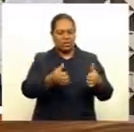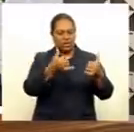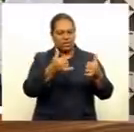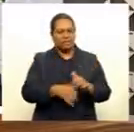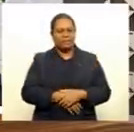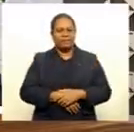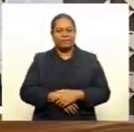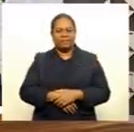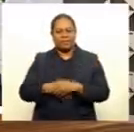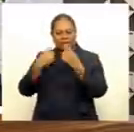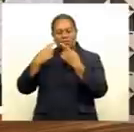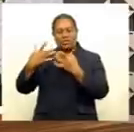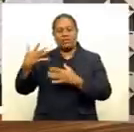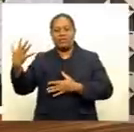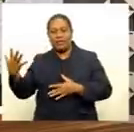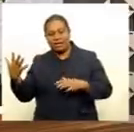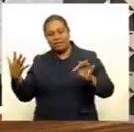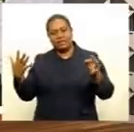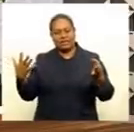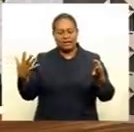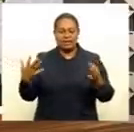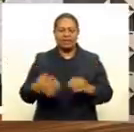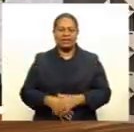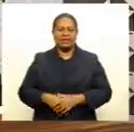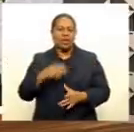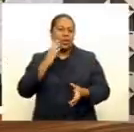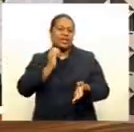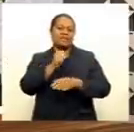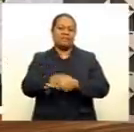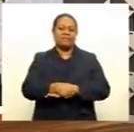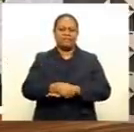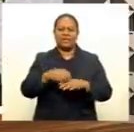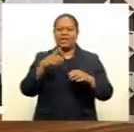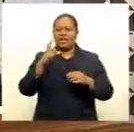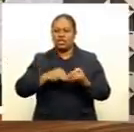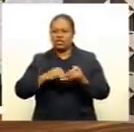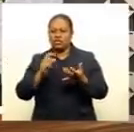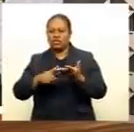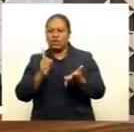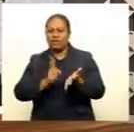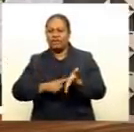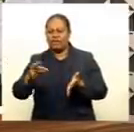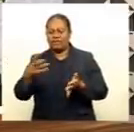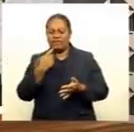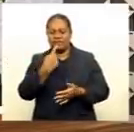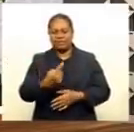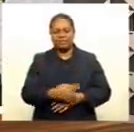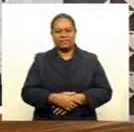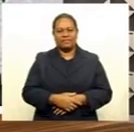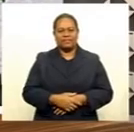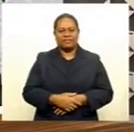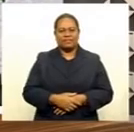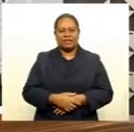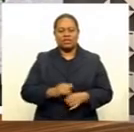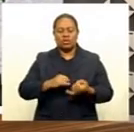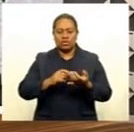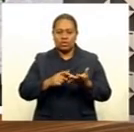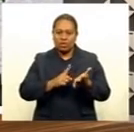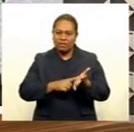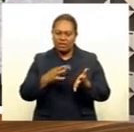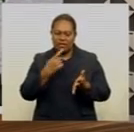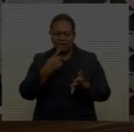with a handsome 5-0 win over Slovakia. But they were given a huge helping hand, literally, by Slovakian